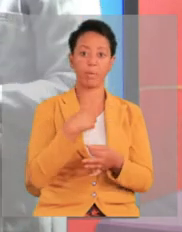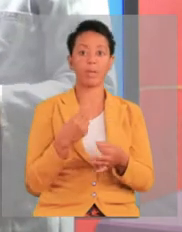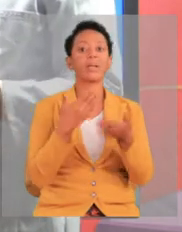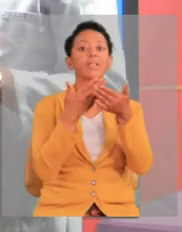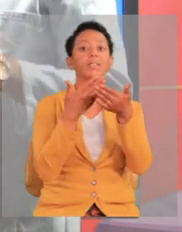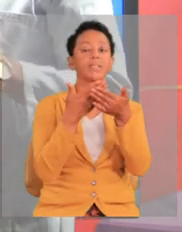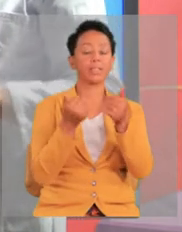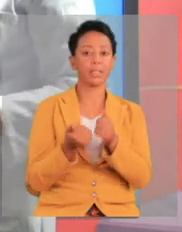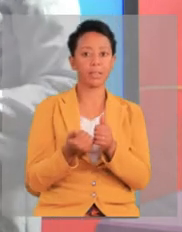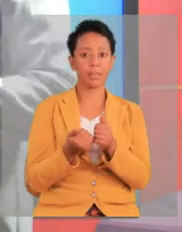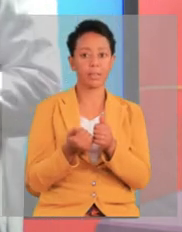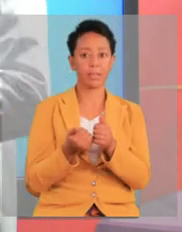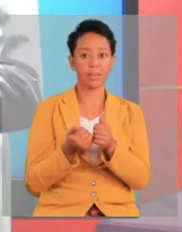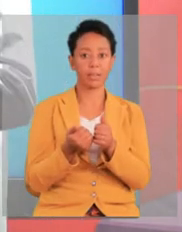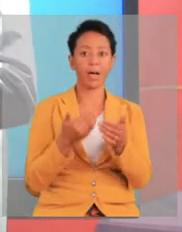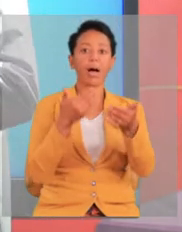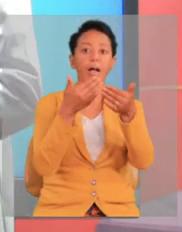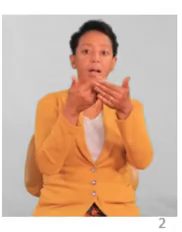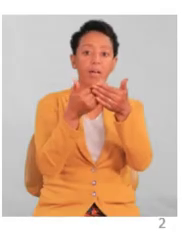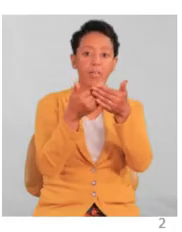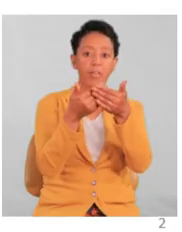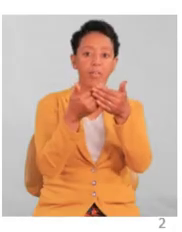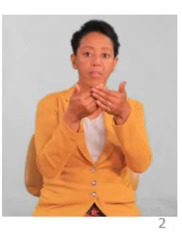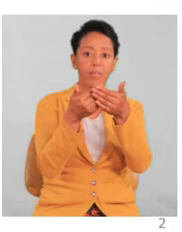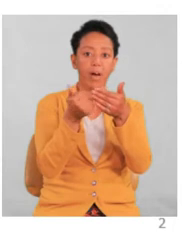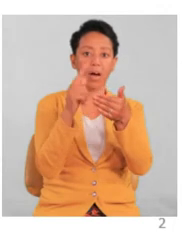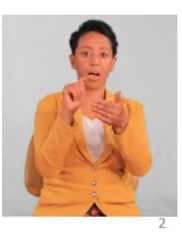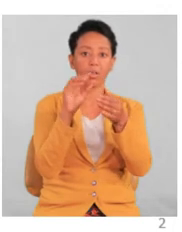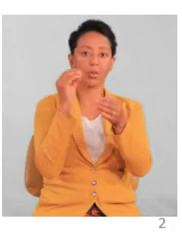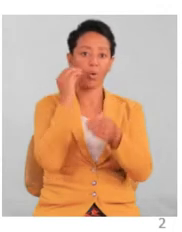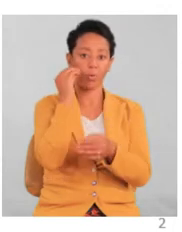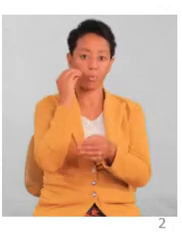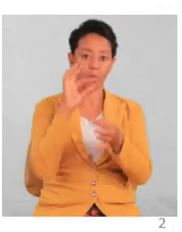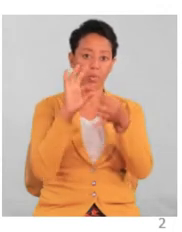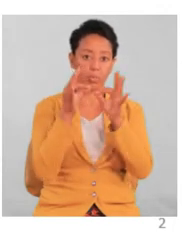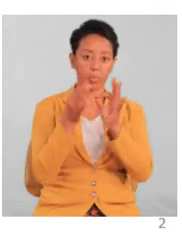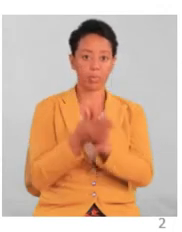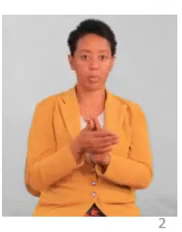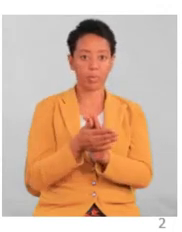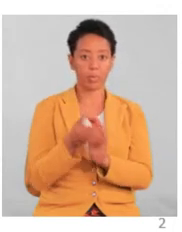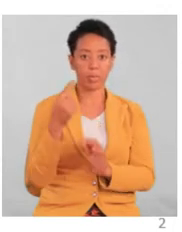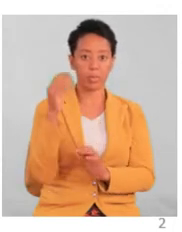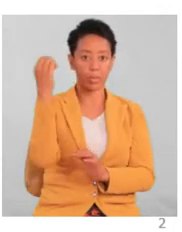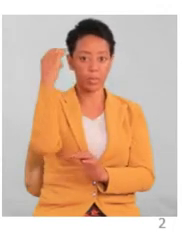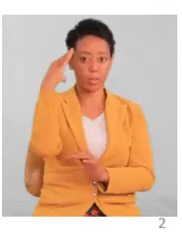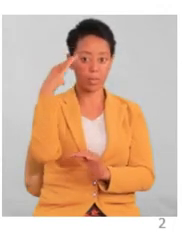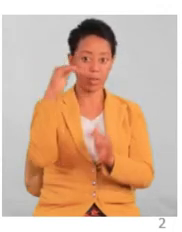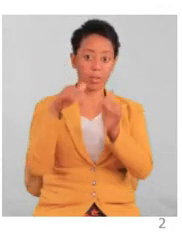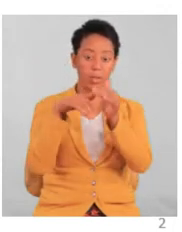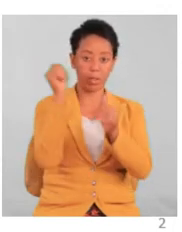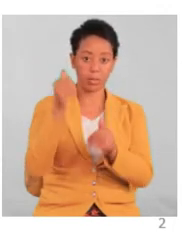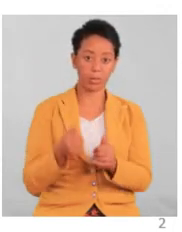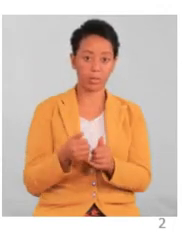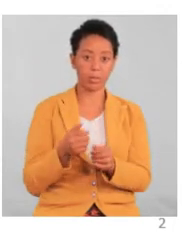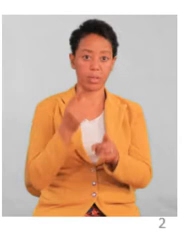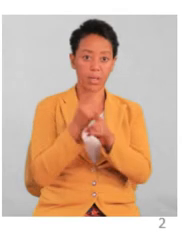recently arrives at home. That is the meaning. The sun has just risen. Okay, there is the